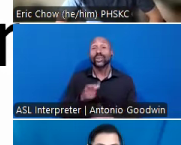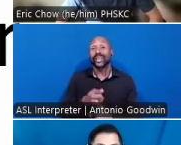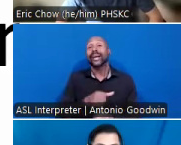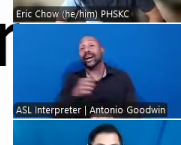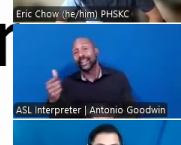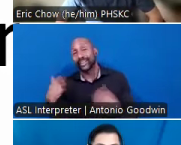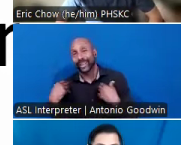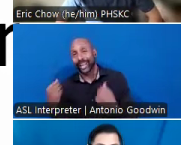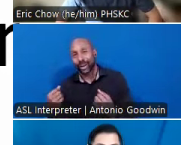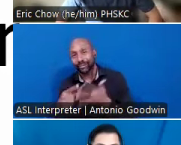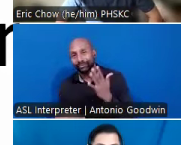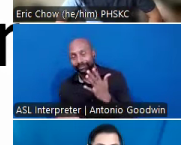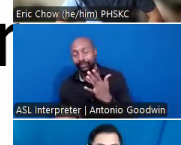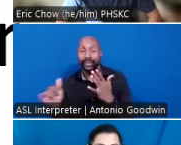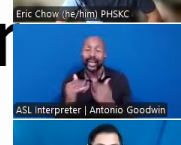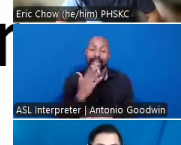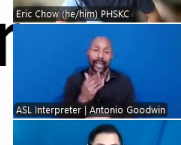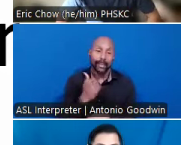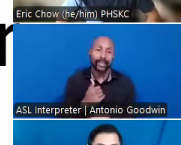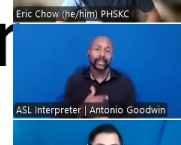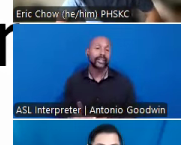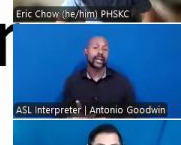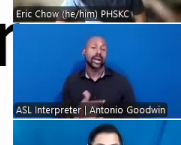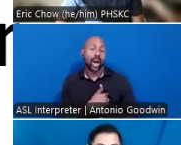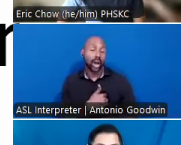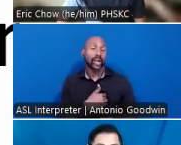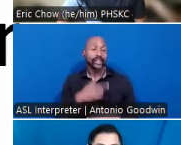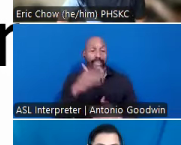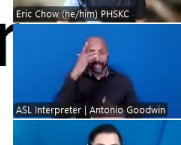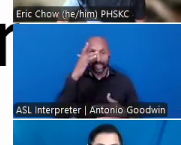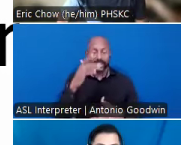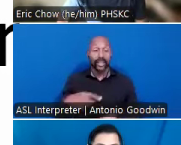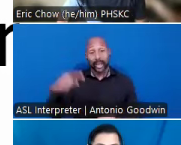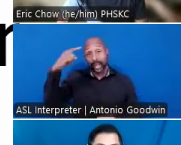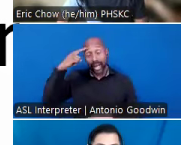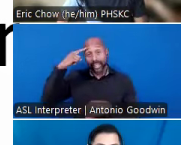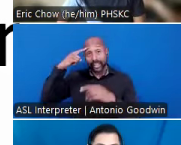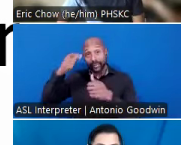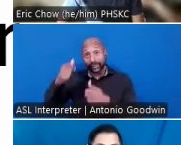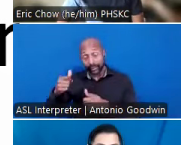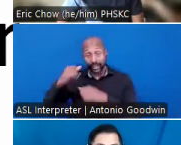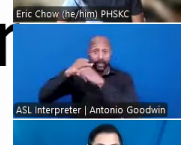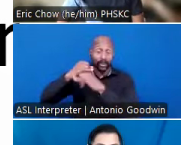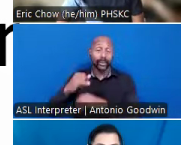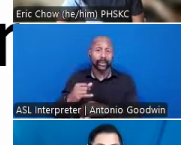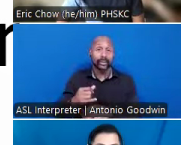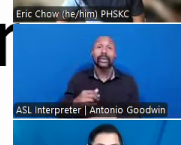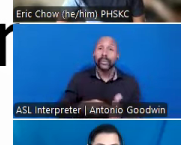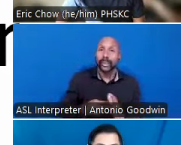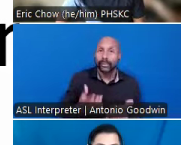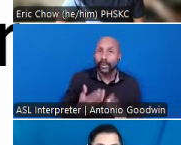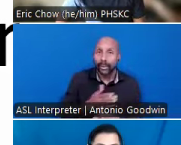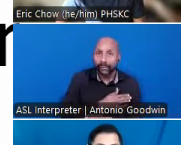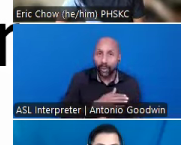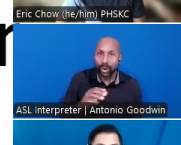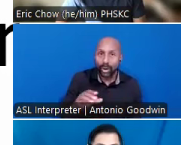diabetes, heart disease, and cognitive impairment, meaning that before your diagnosis of COVID, you may have been perfectly healthy, but